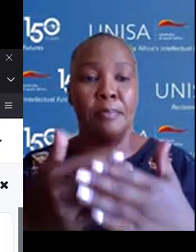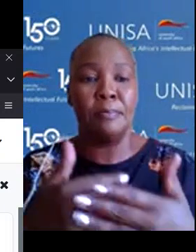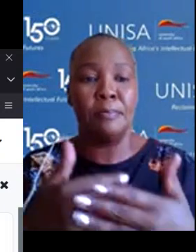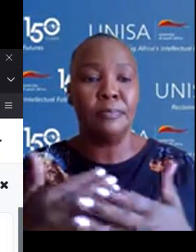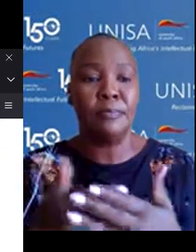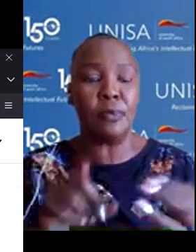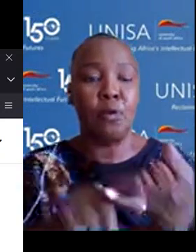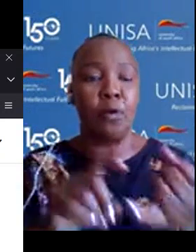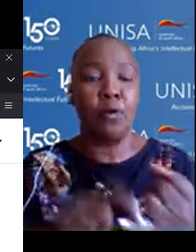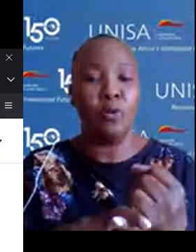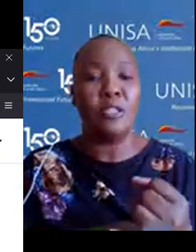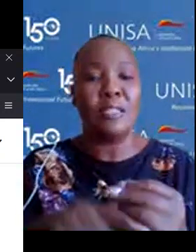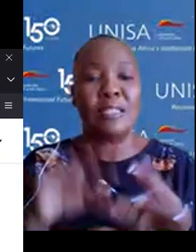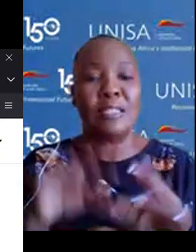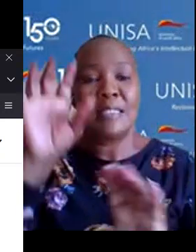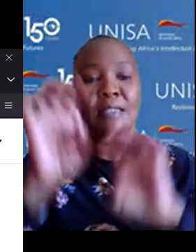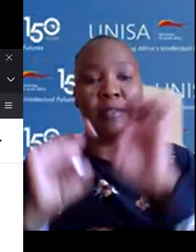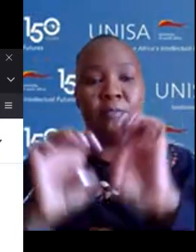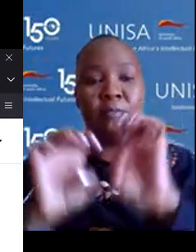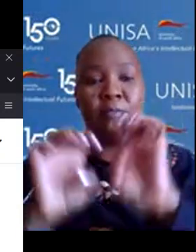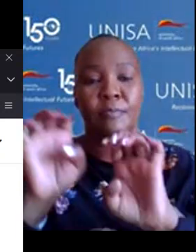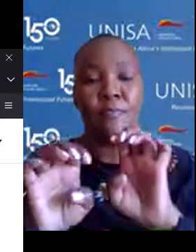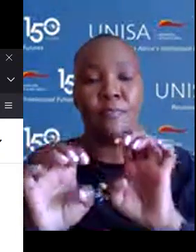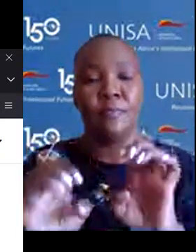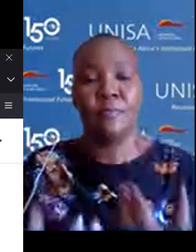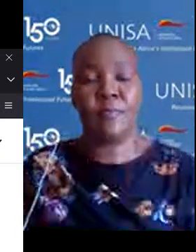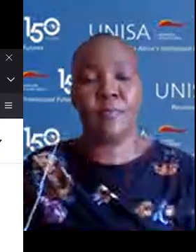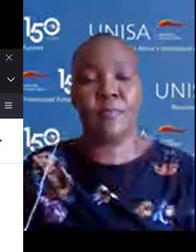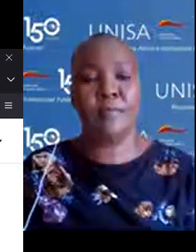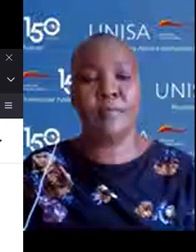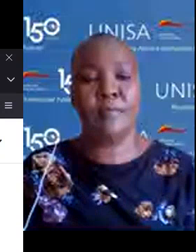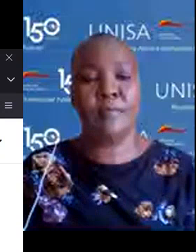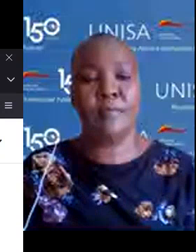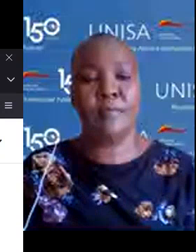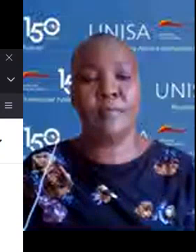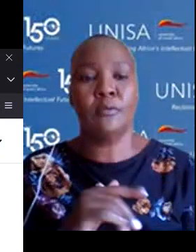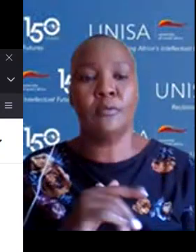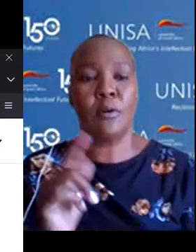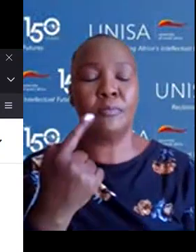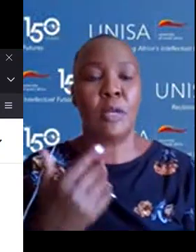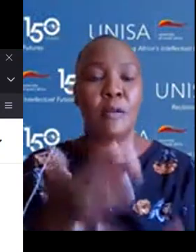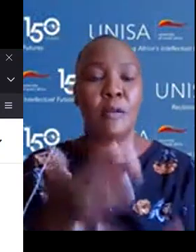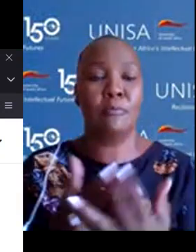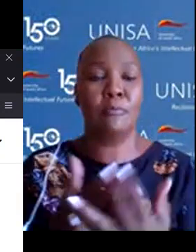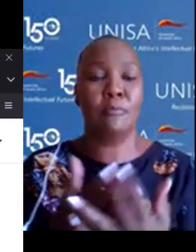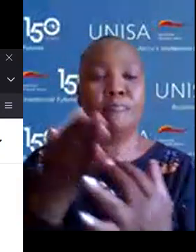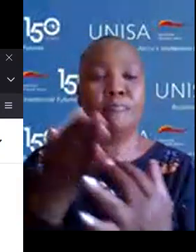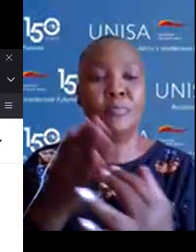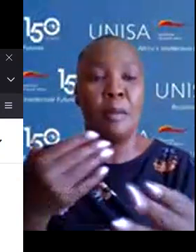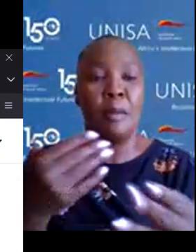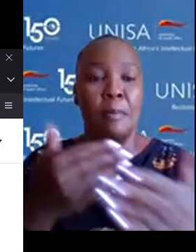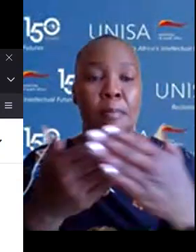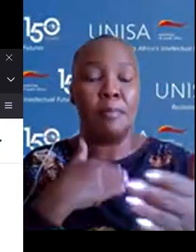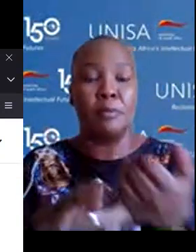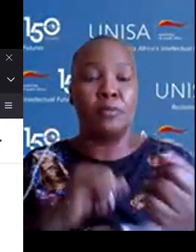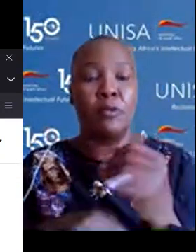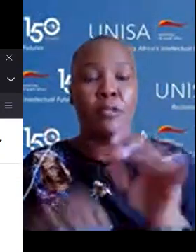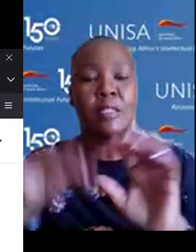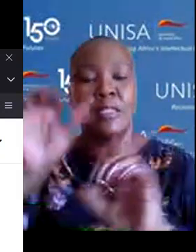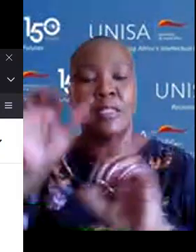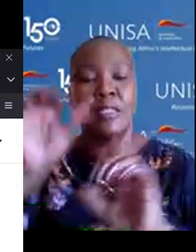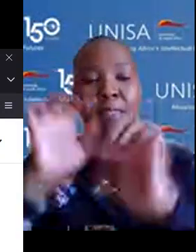survey. So I just want all of you to be able to access this pre-course assessment survey. I will post a